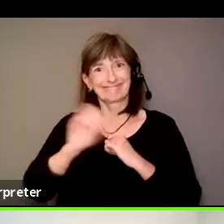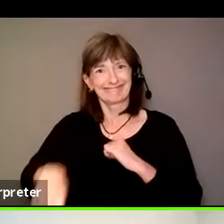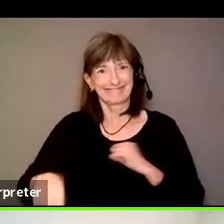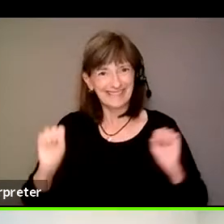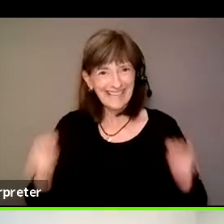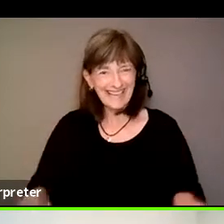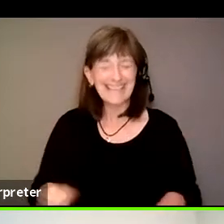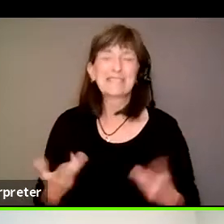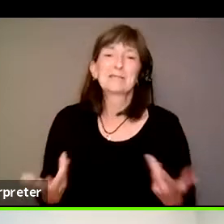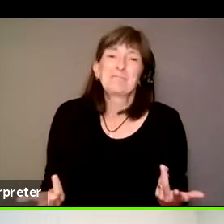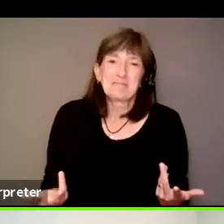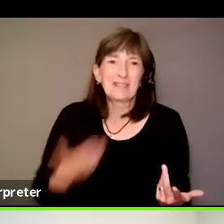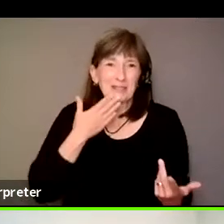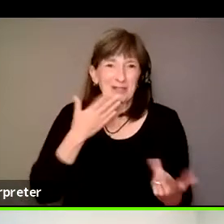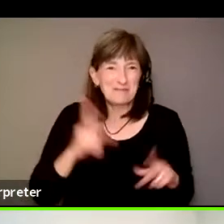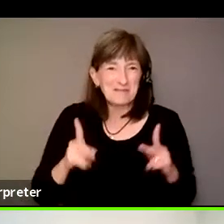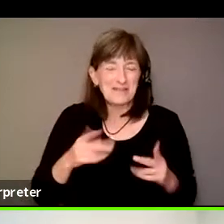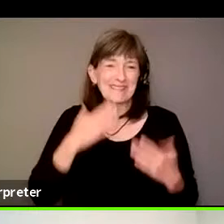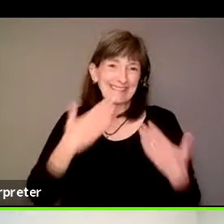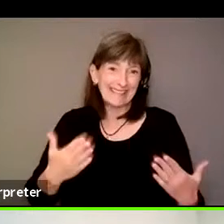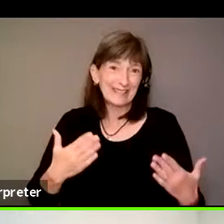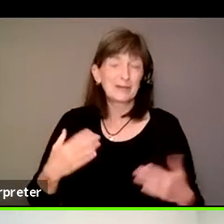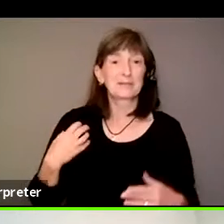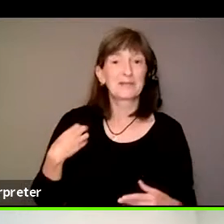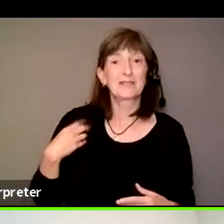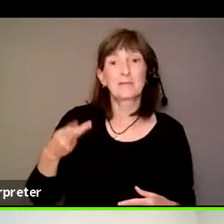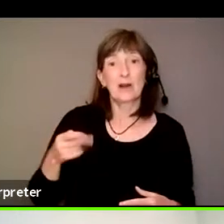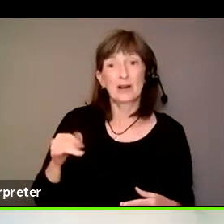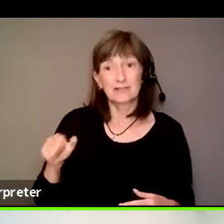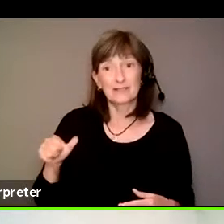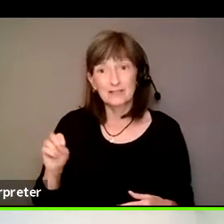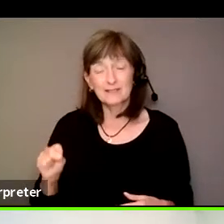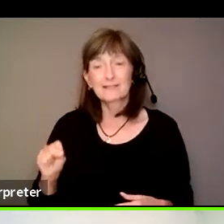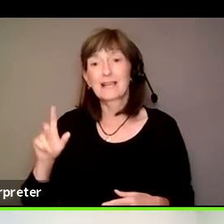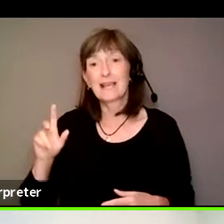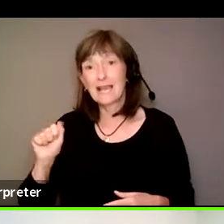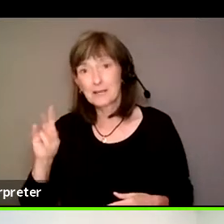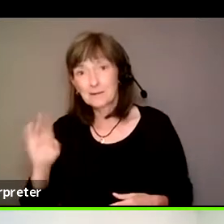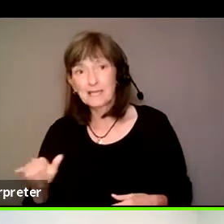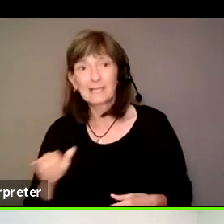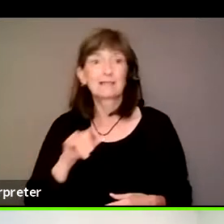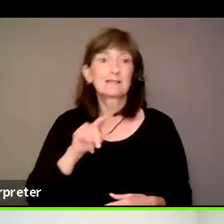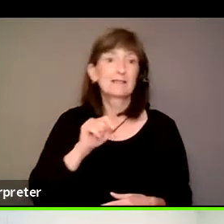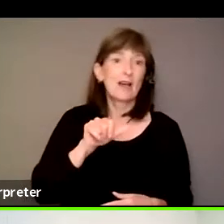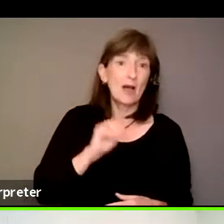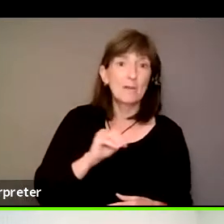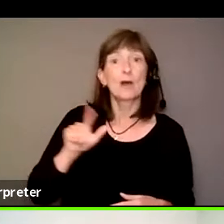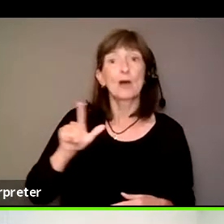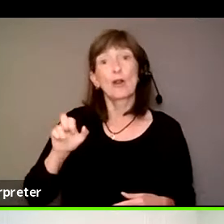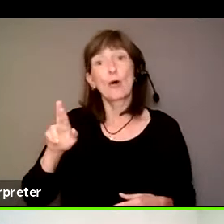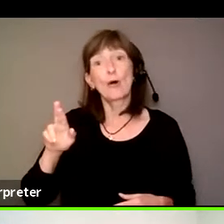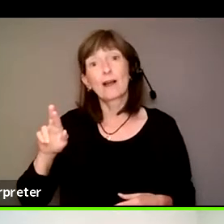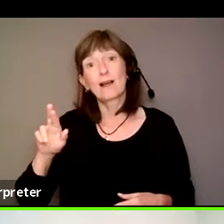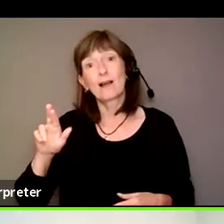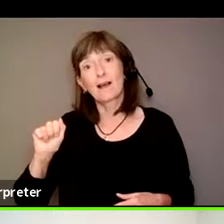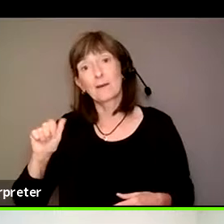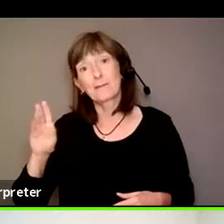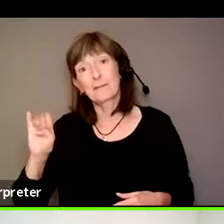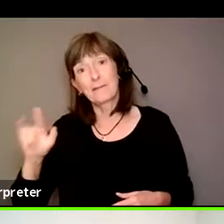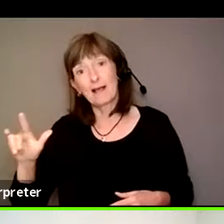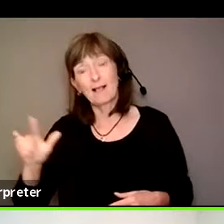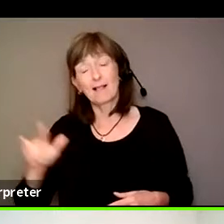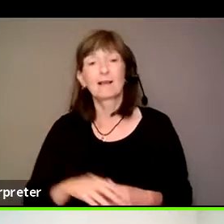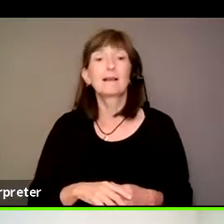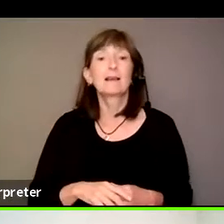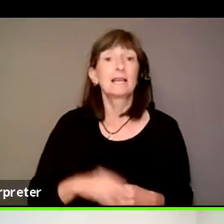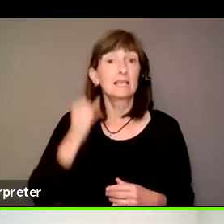But thank you so much to Minister Parsons, to Amy, to Tom, and to Laurabel for joining us today. I just wanted to let anybody